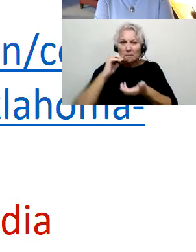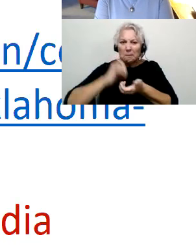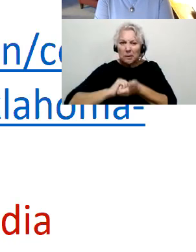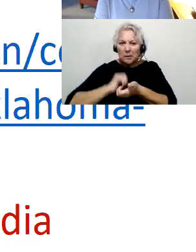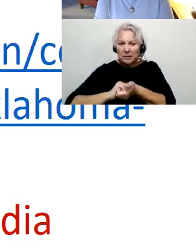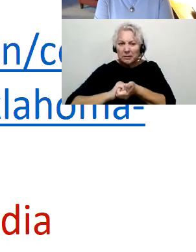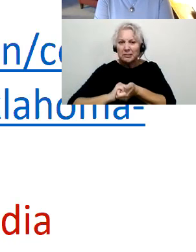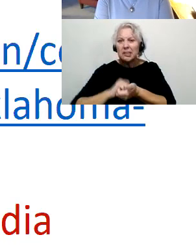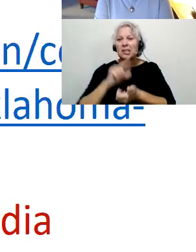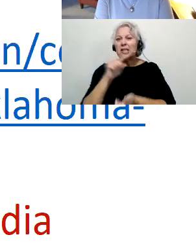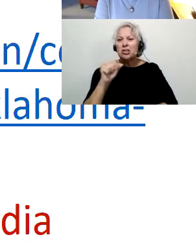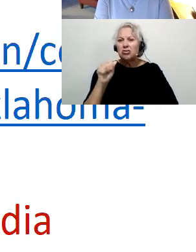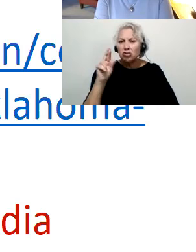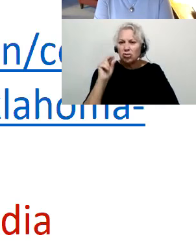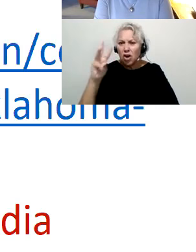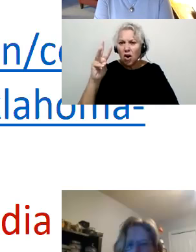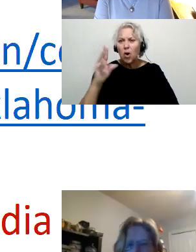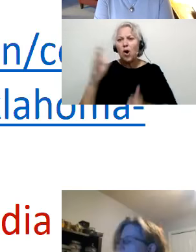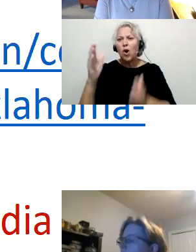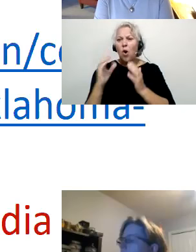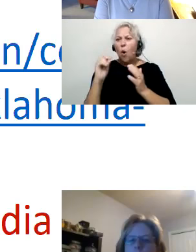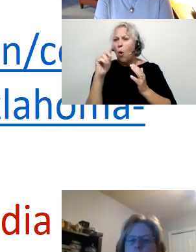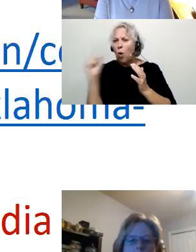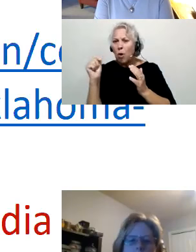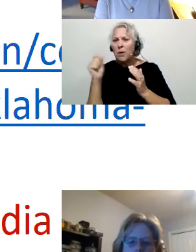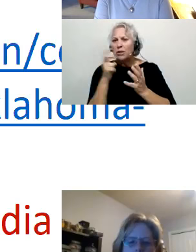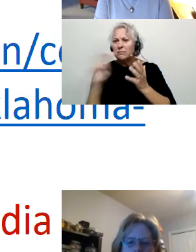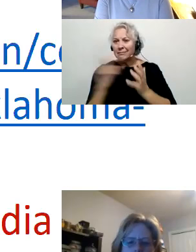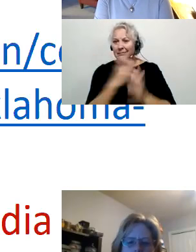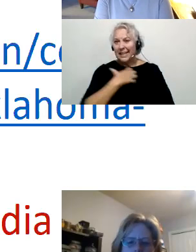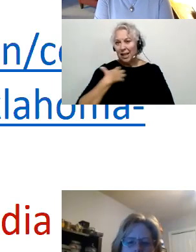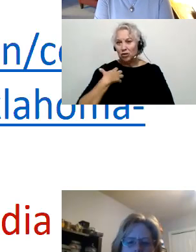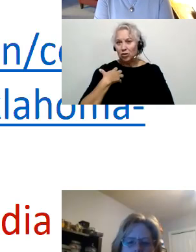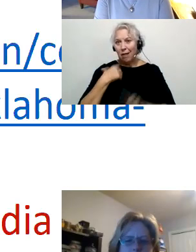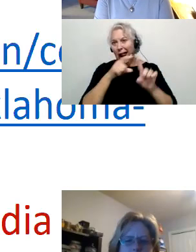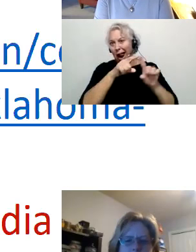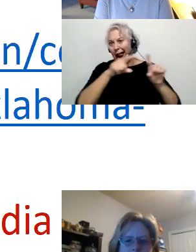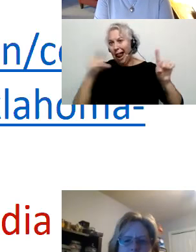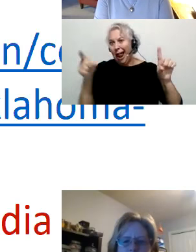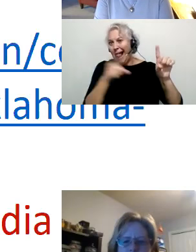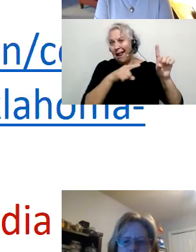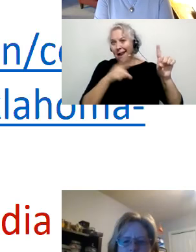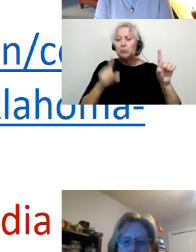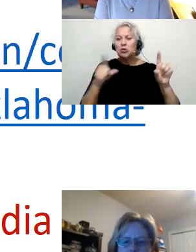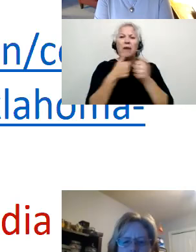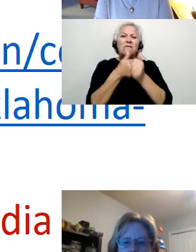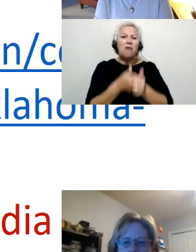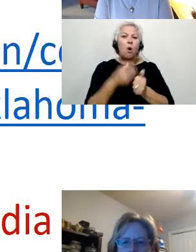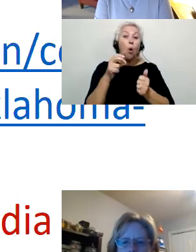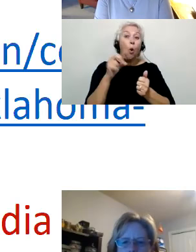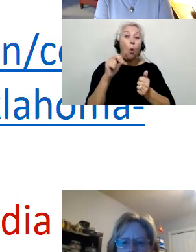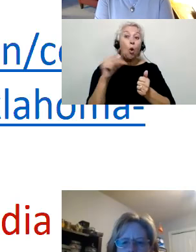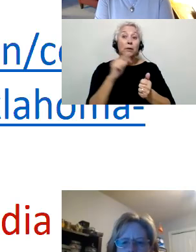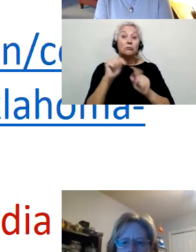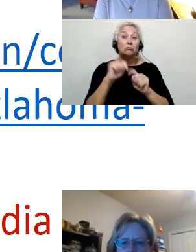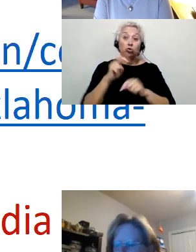Partnerships, ZARO, Oklahoma Transition Council. You can also follow the Oklahoma Transition Council